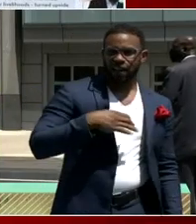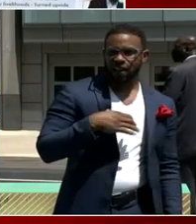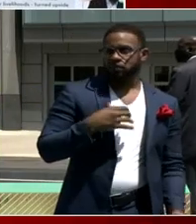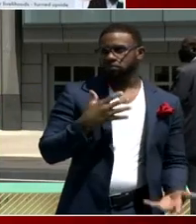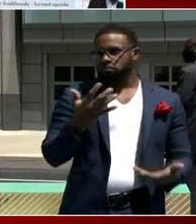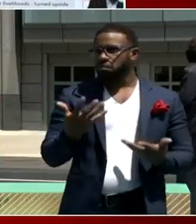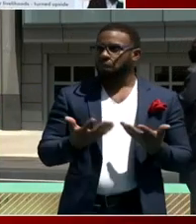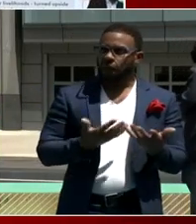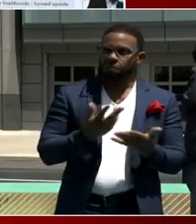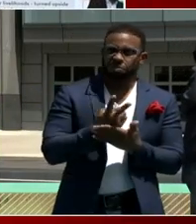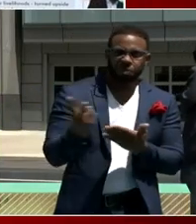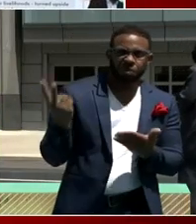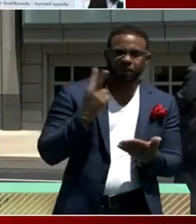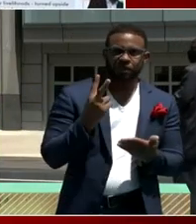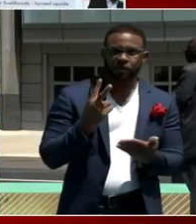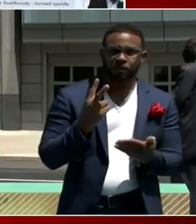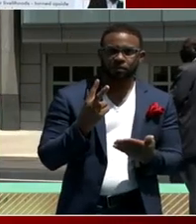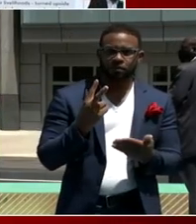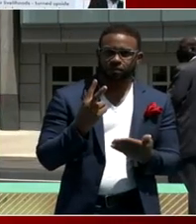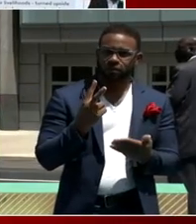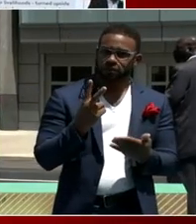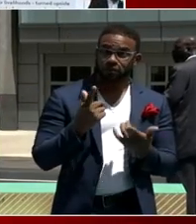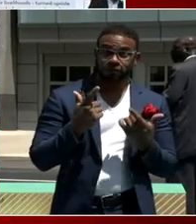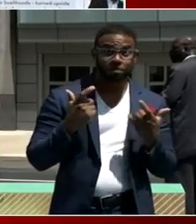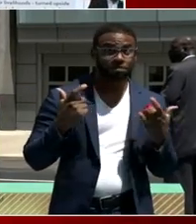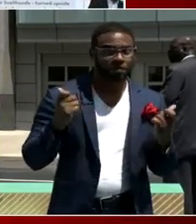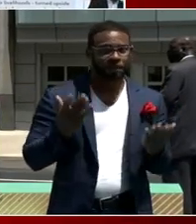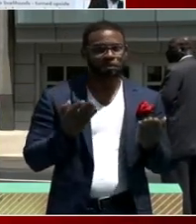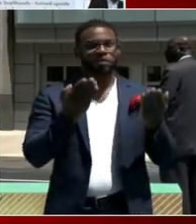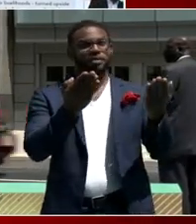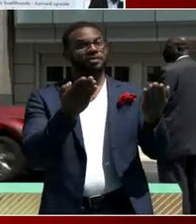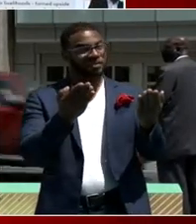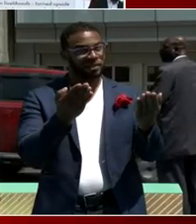couple of weeks ago. It's a big proposal,